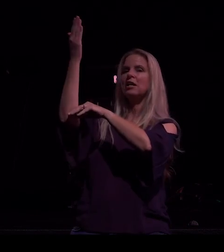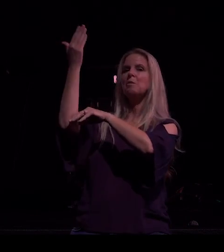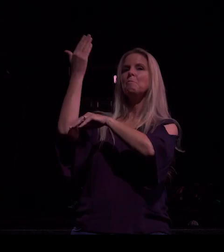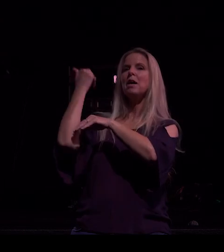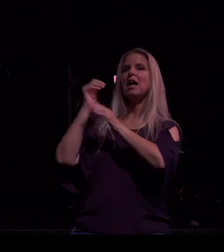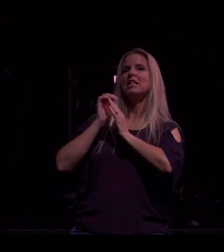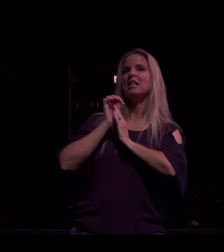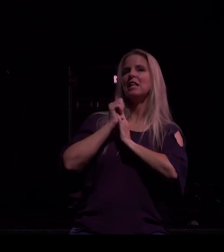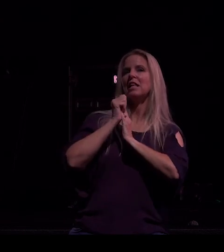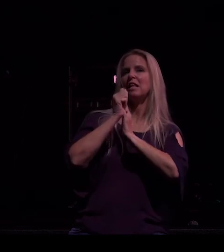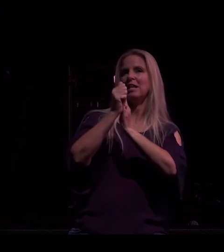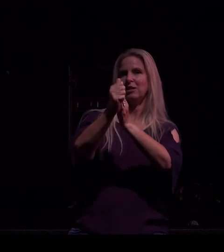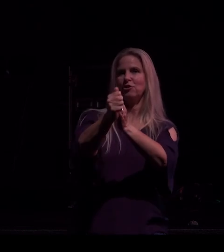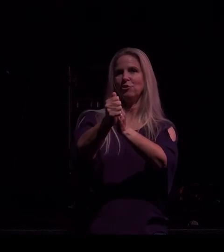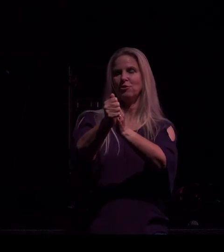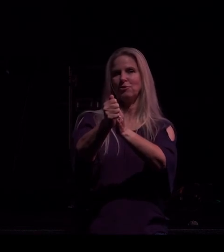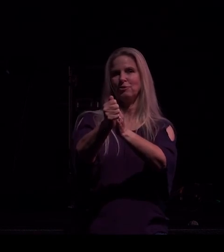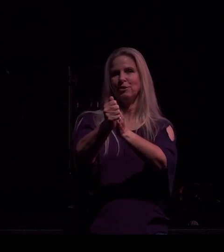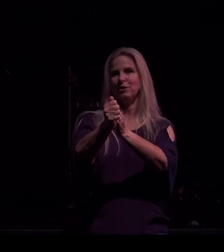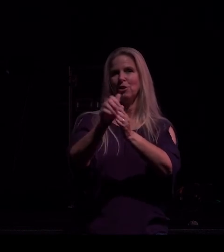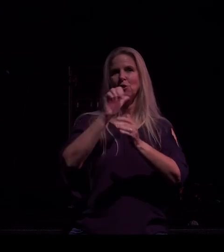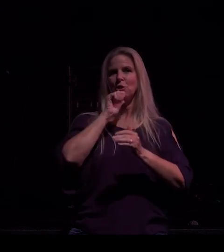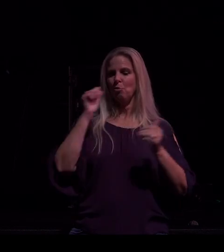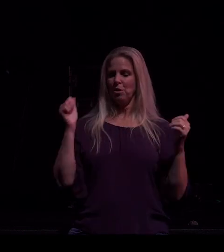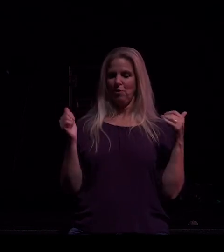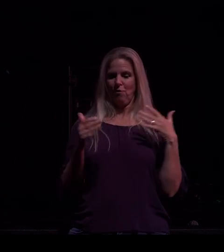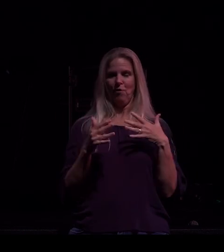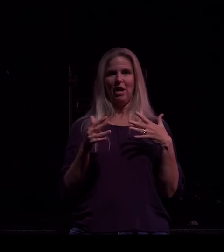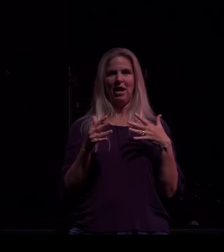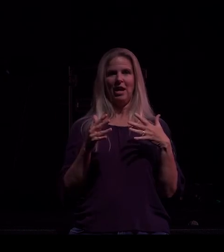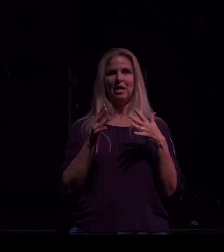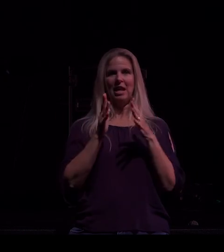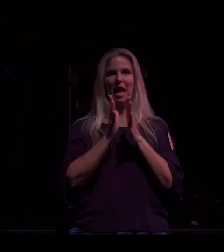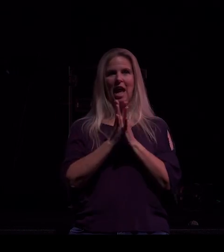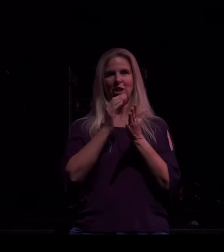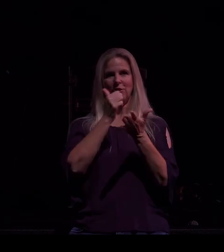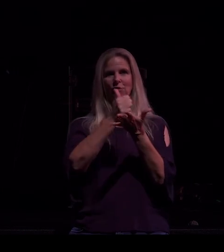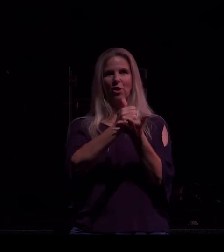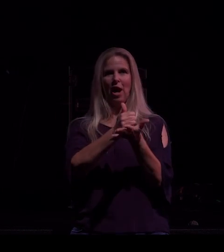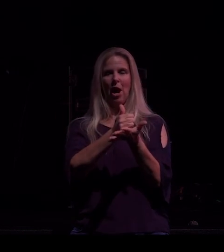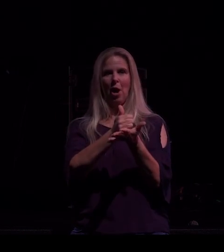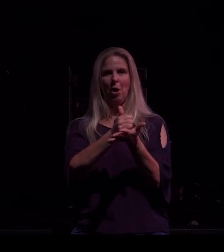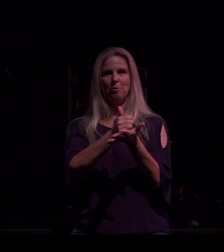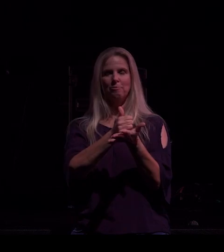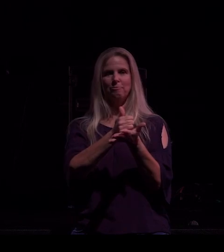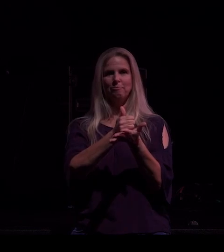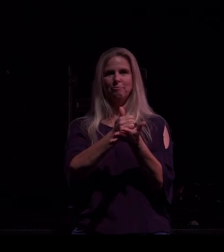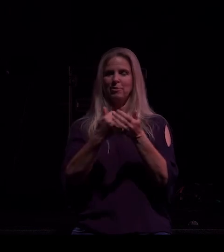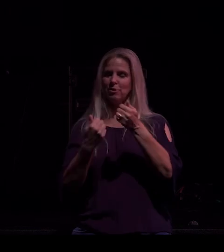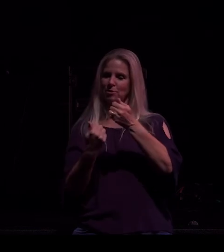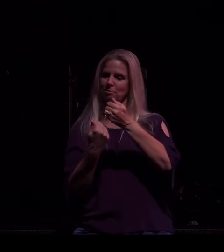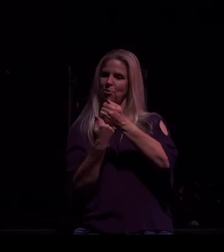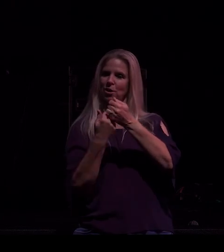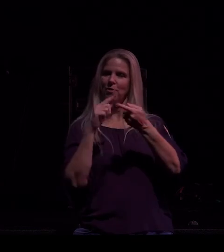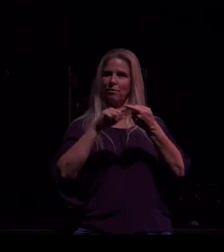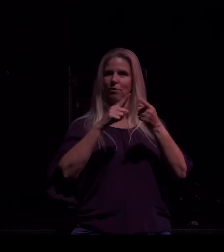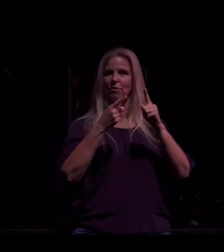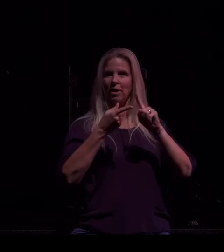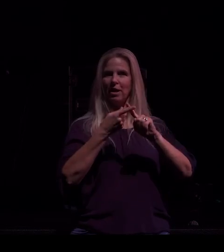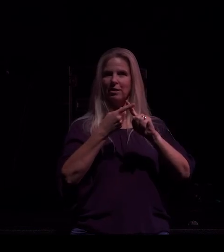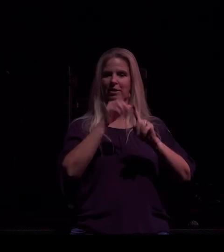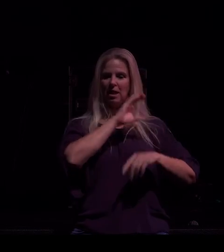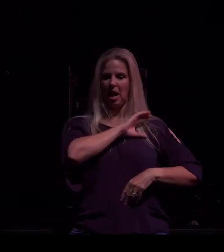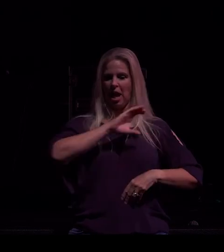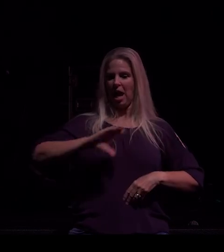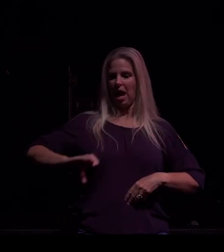already. And don't be afraid to ask for help. There's wind at your back, friends in your corner, and Christ at